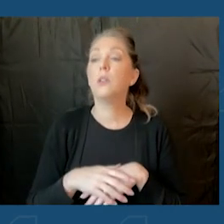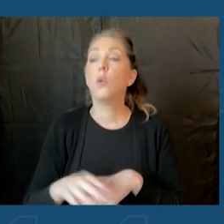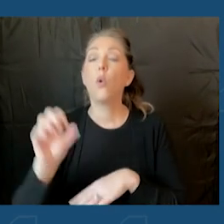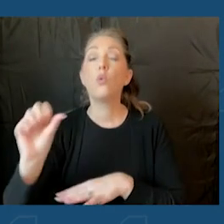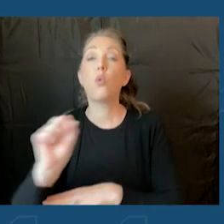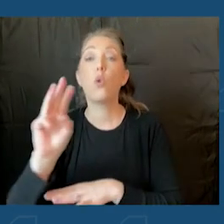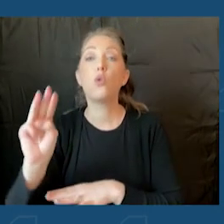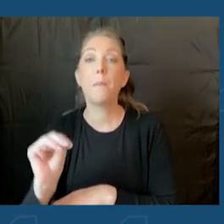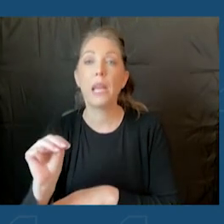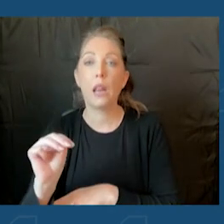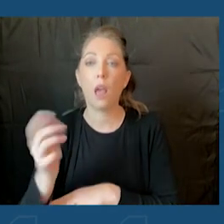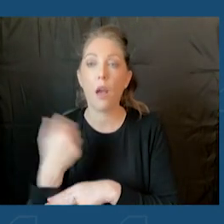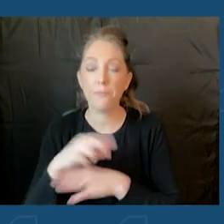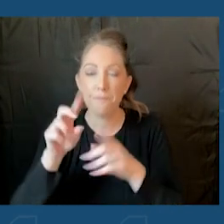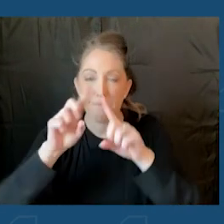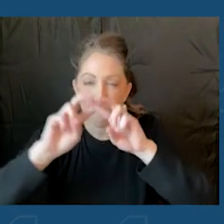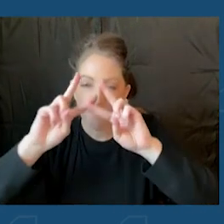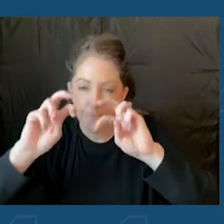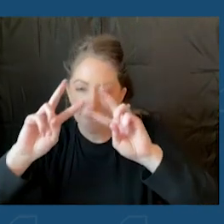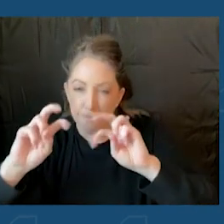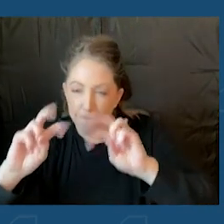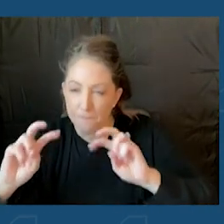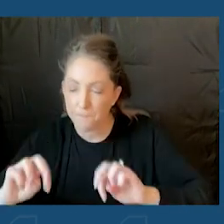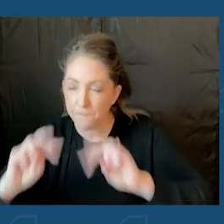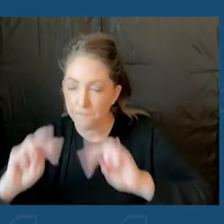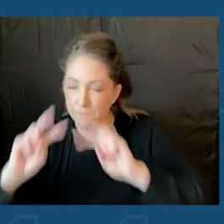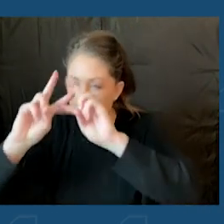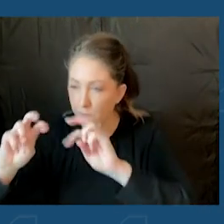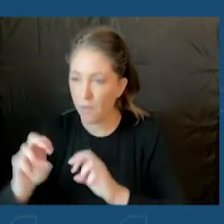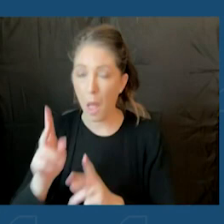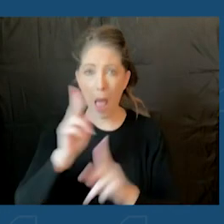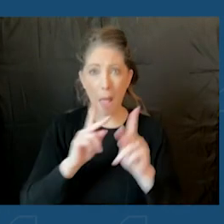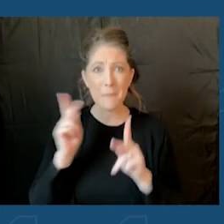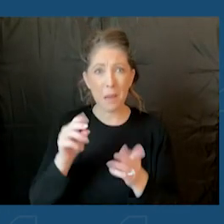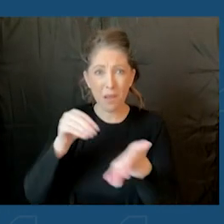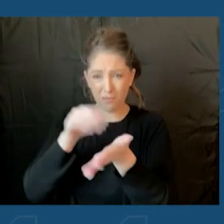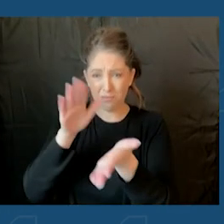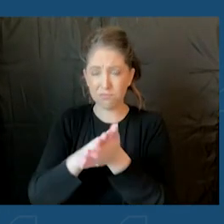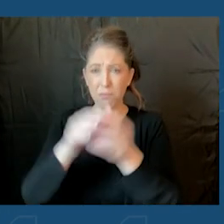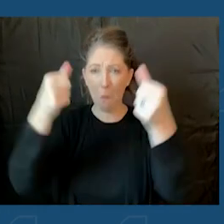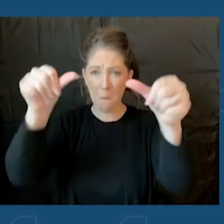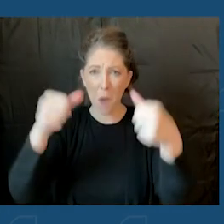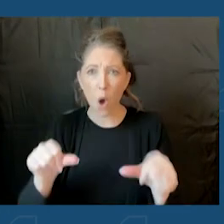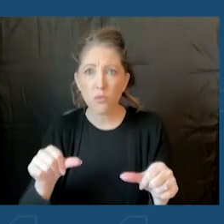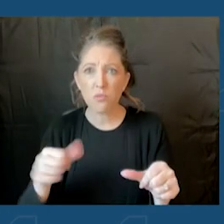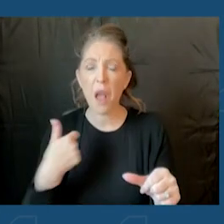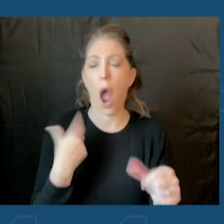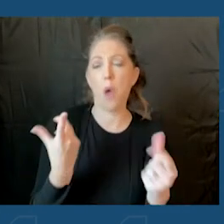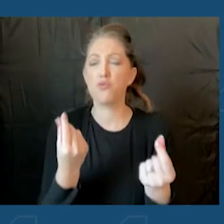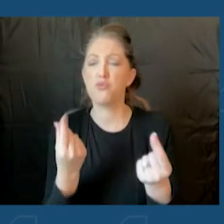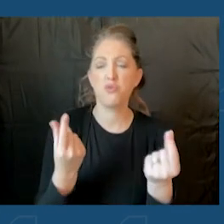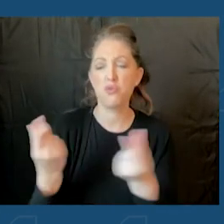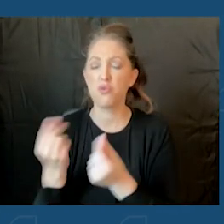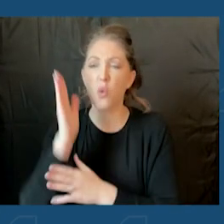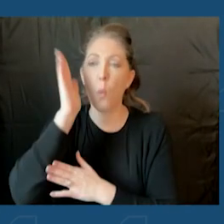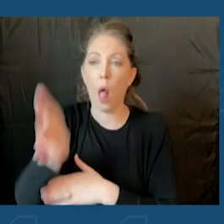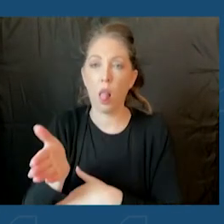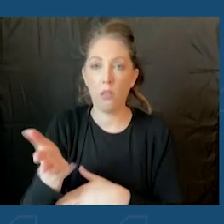where people are telegraphing what they're going to do. It is getting to be so obvious. I mean, just look what